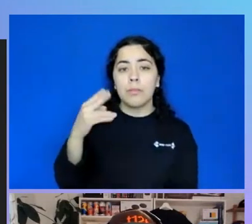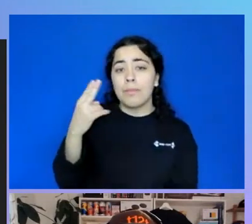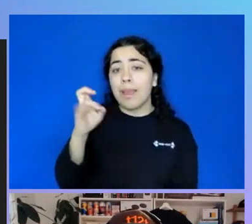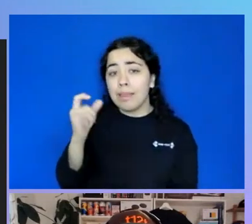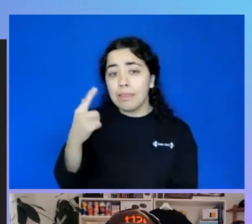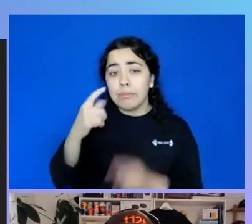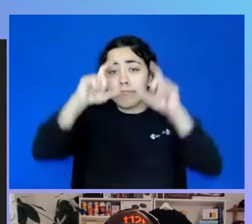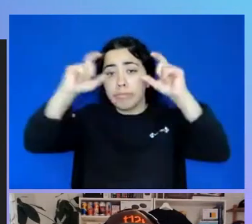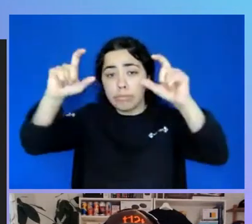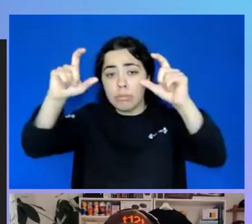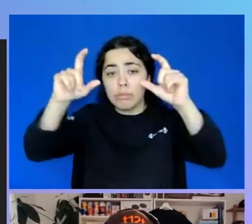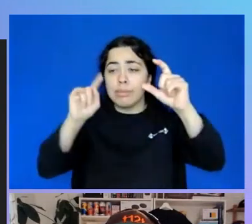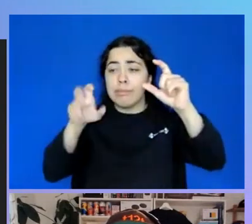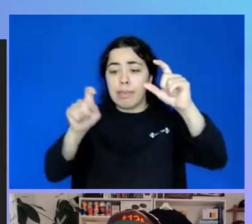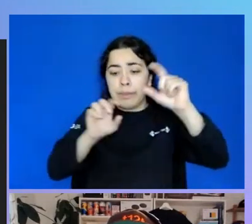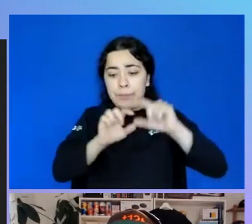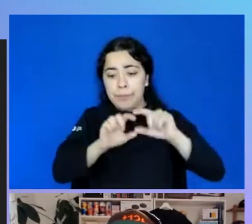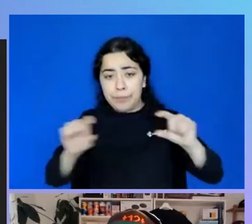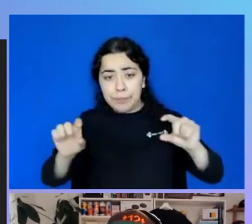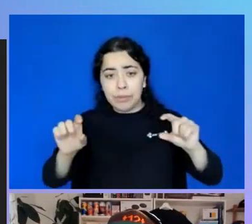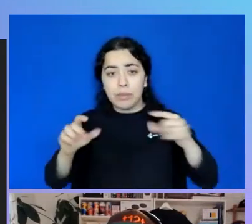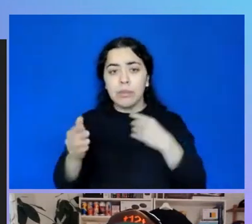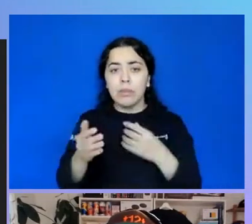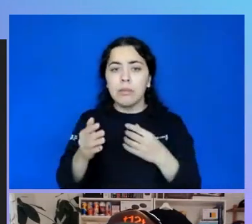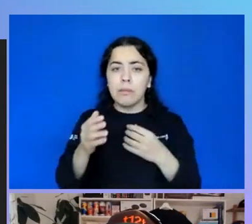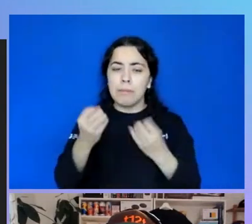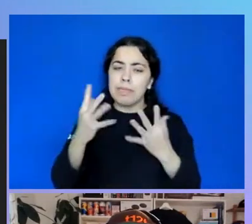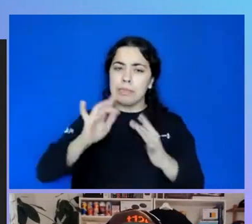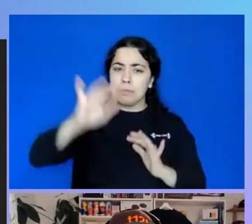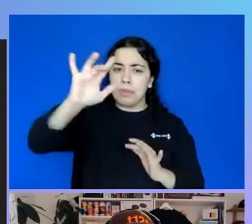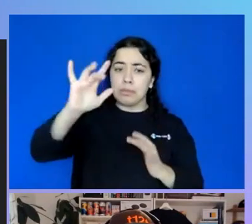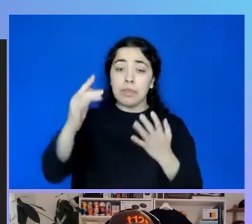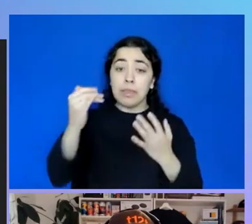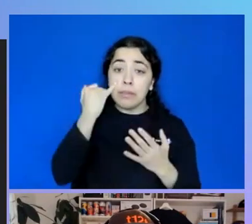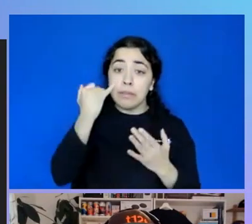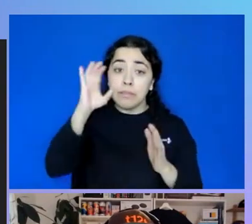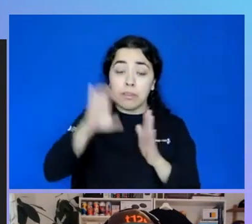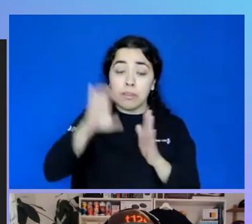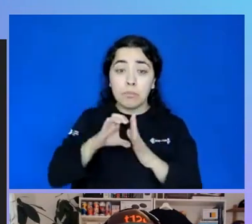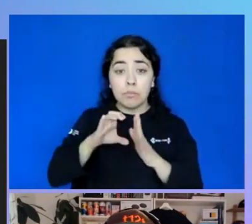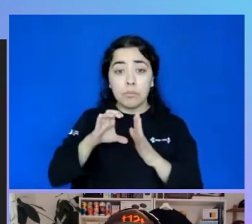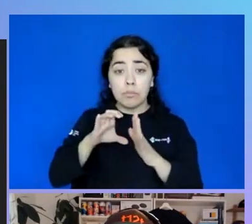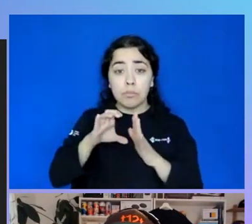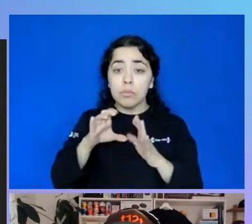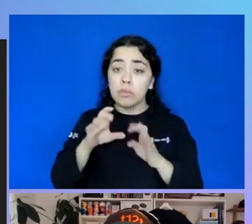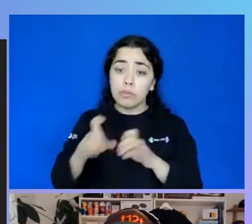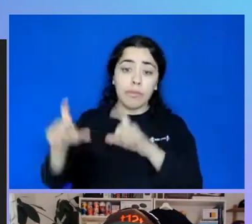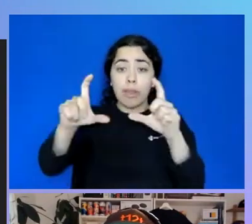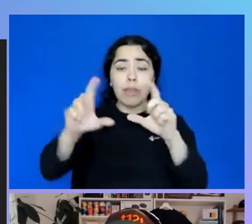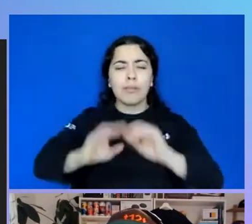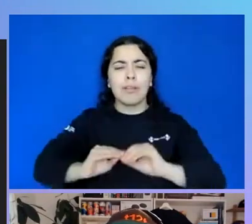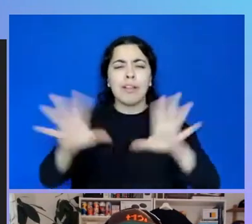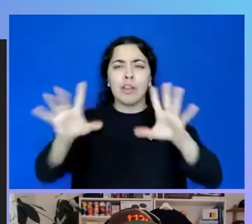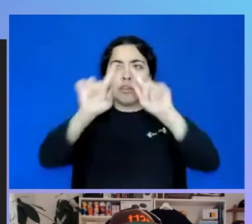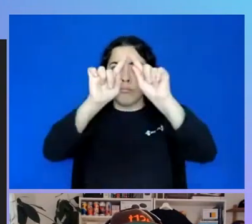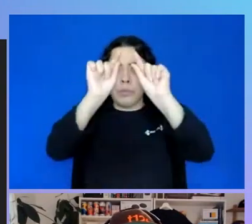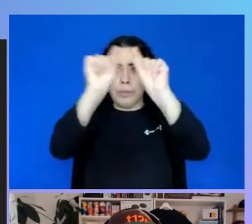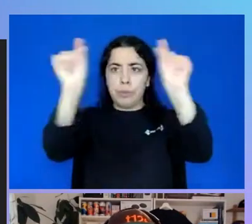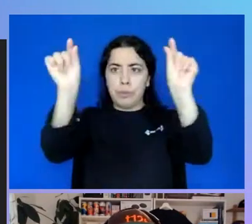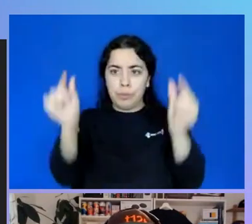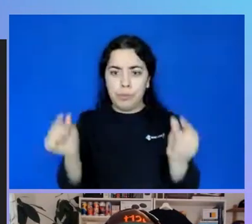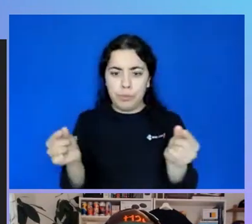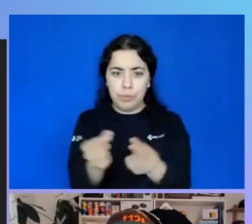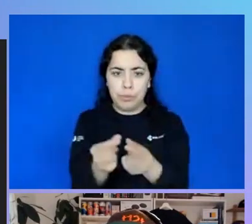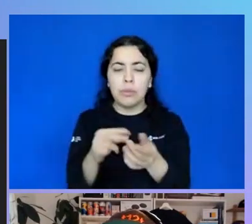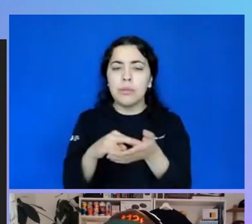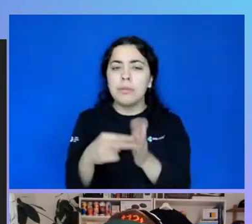where the images are loaded, there are clear rectangles, which makes it easy